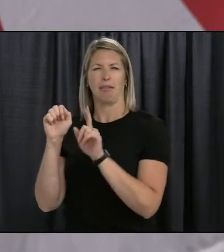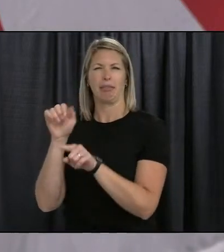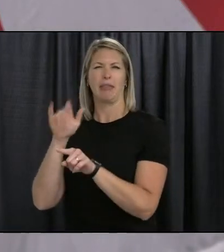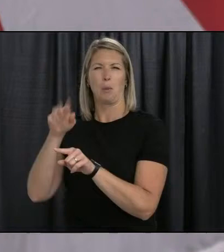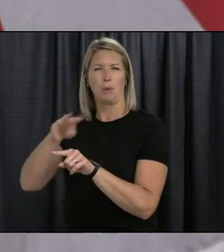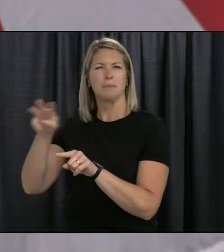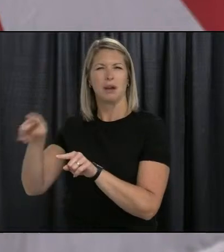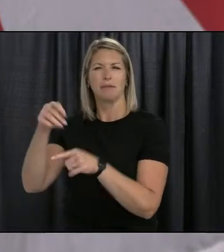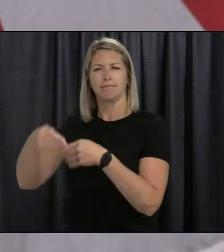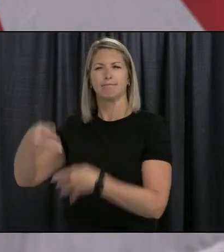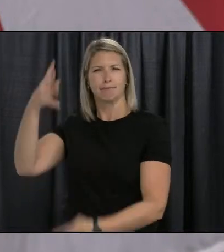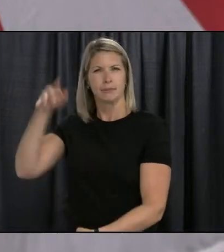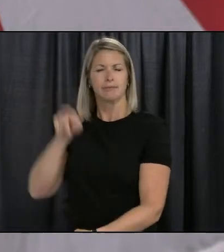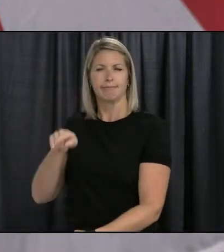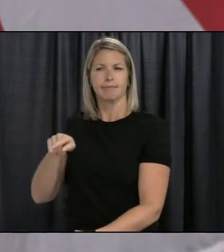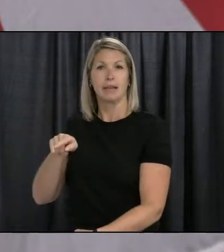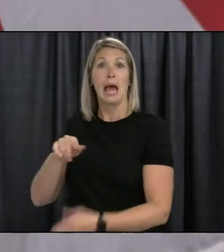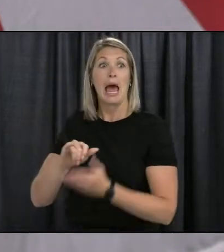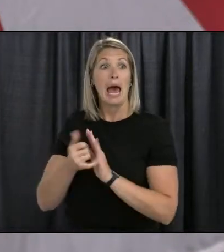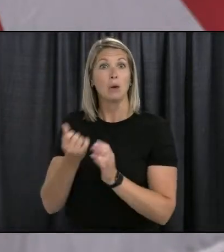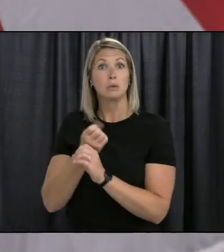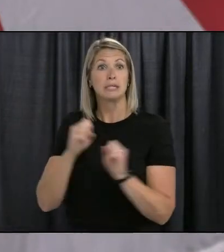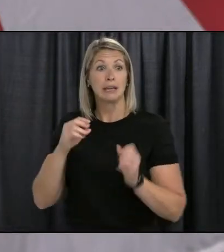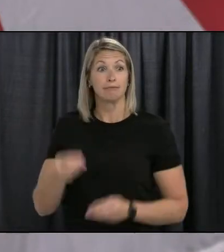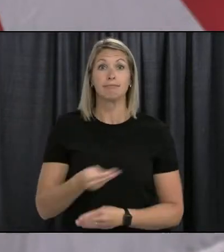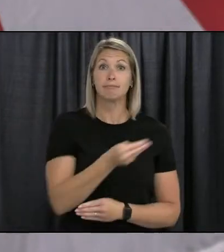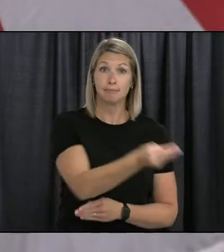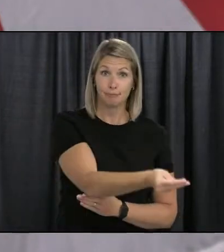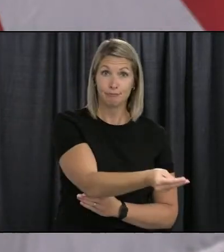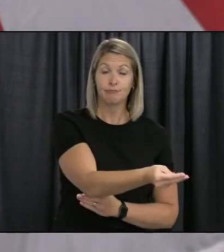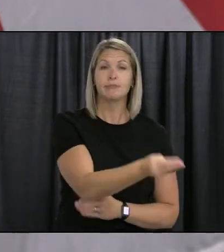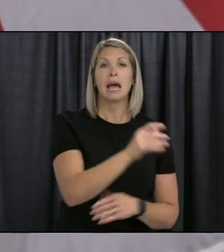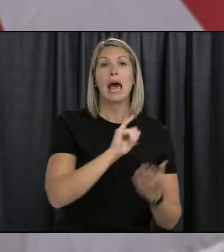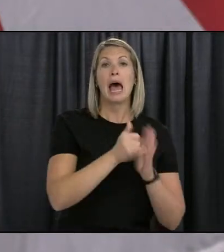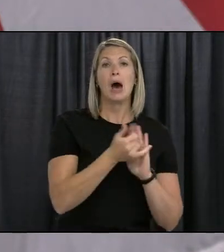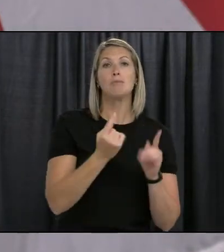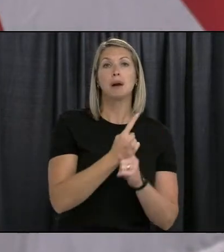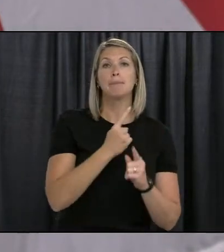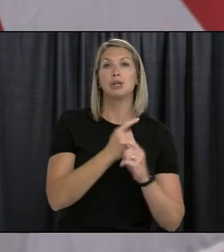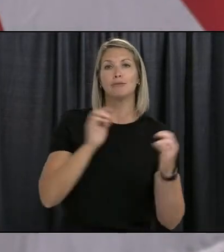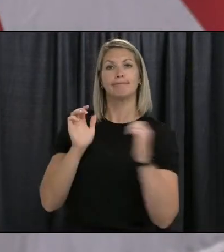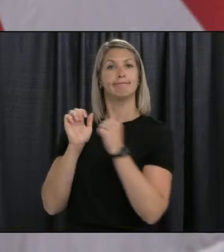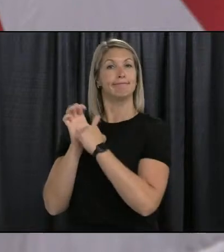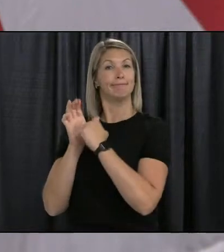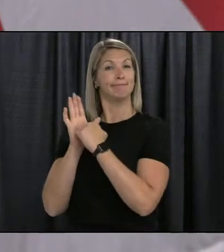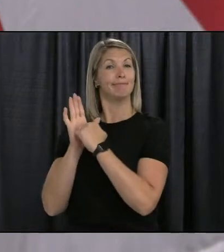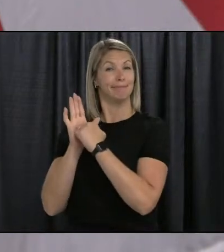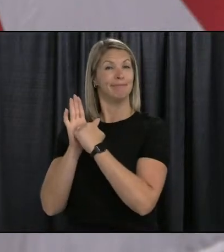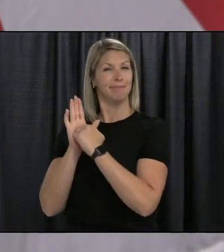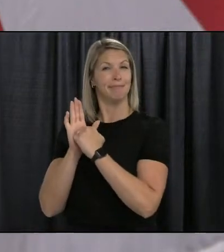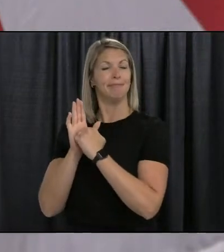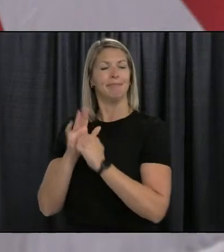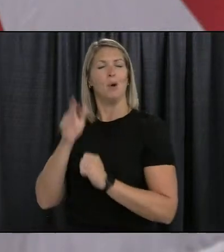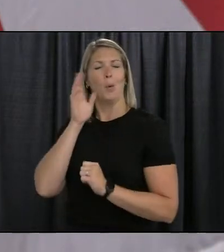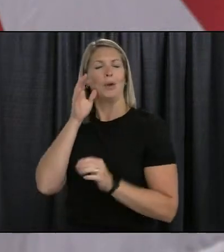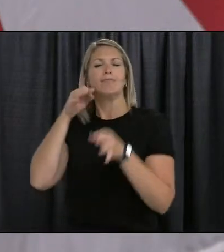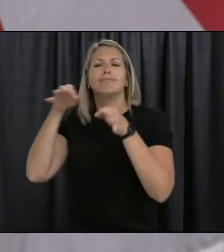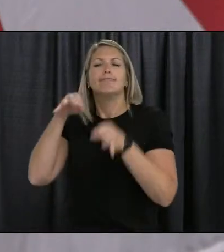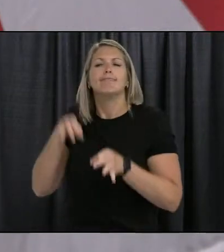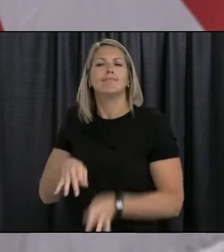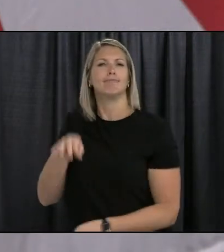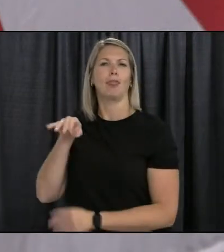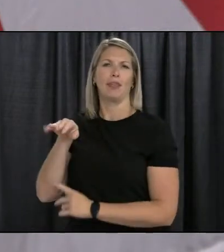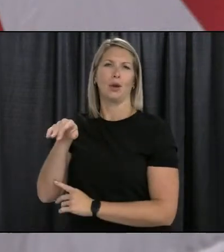safely hand out treats. Much of the guidance will be familiar to you and your family as it draws upon our tried and true public health